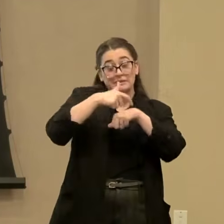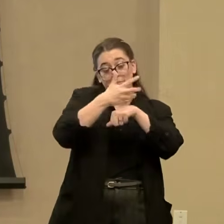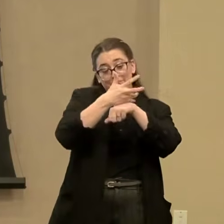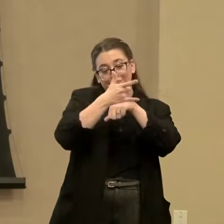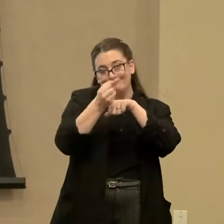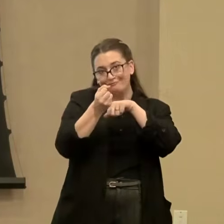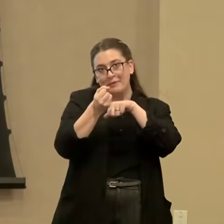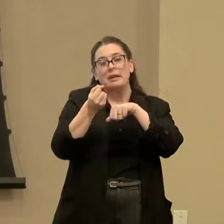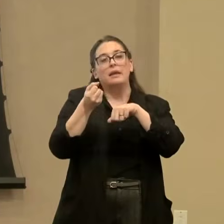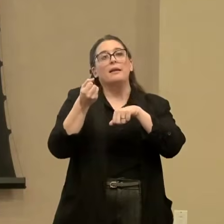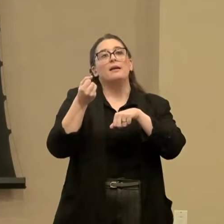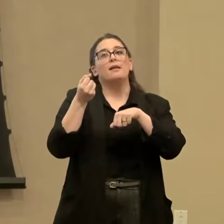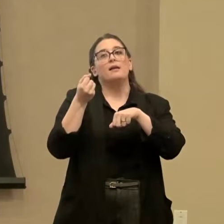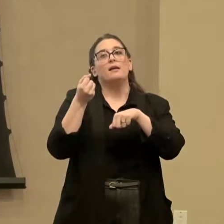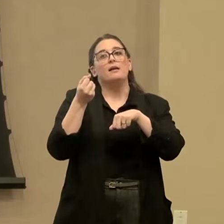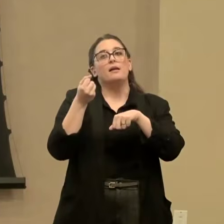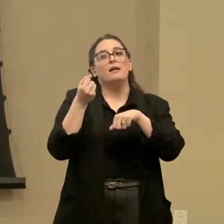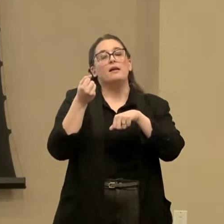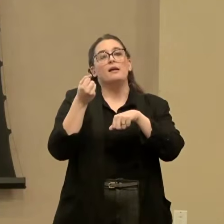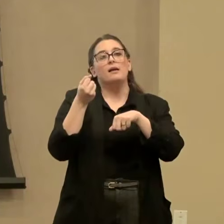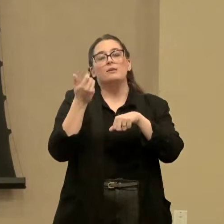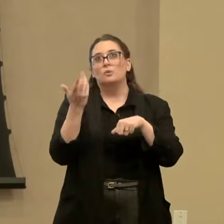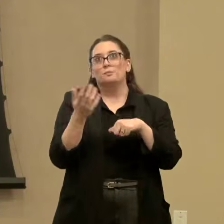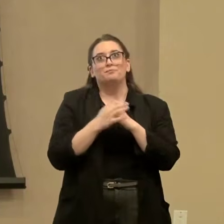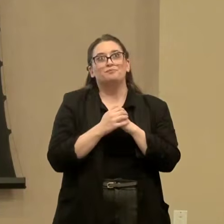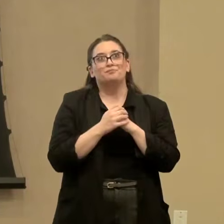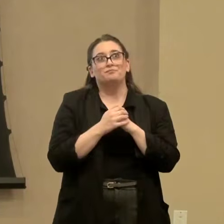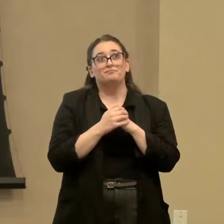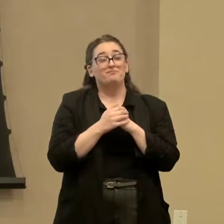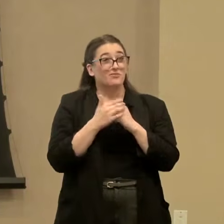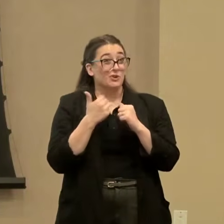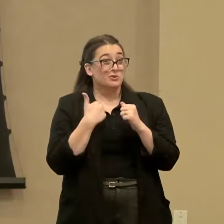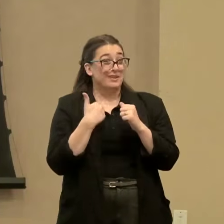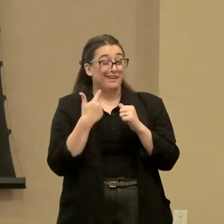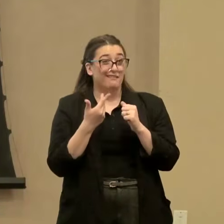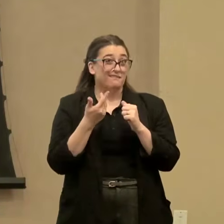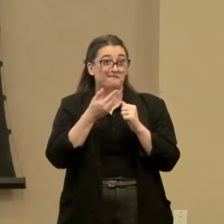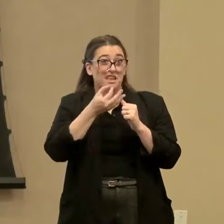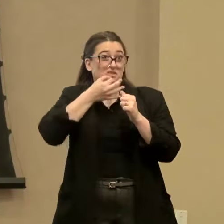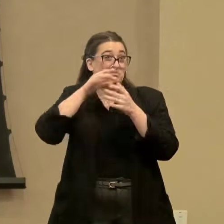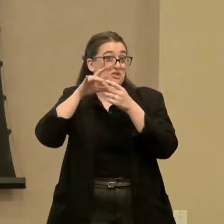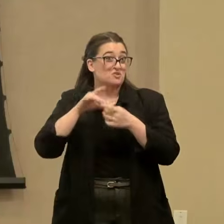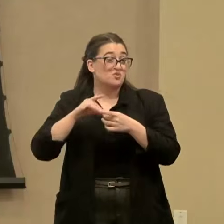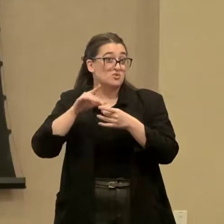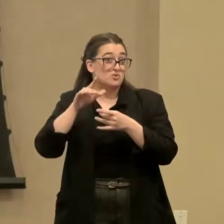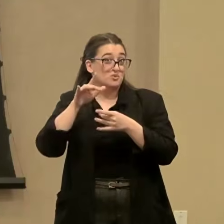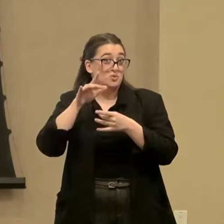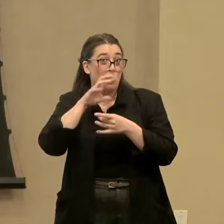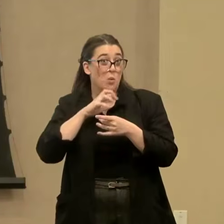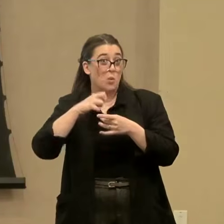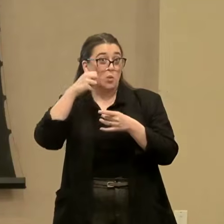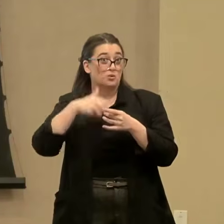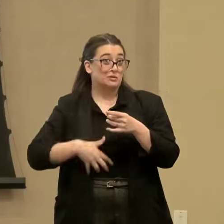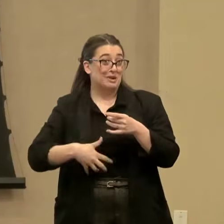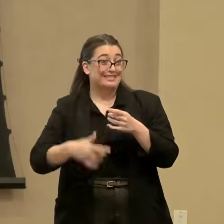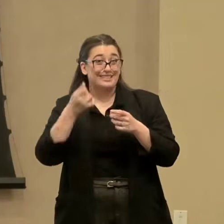Yeah. So how do you, are there experts on that? I mean, I think it's just hard because you can't put it